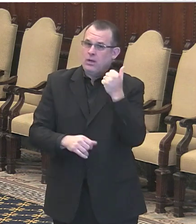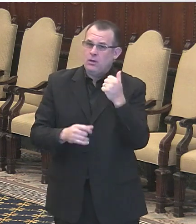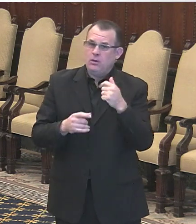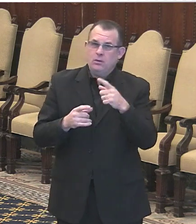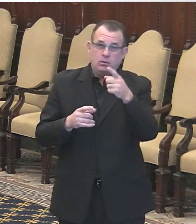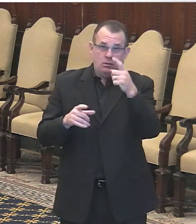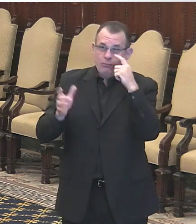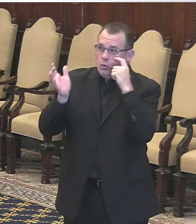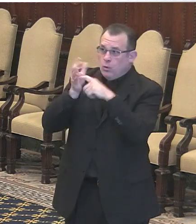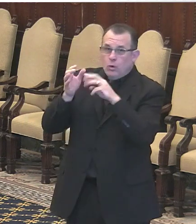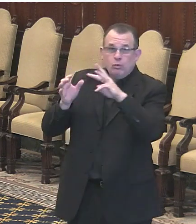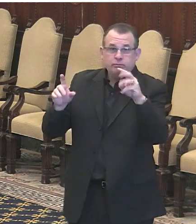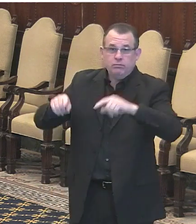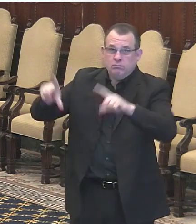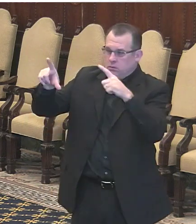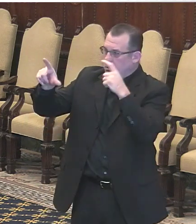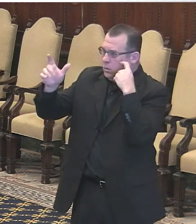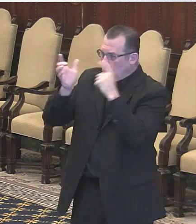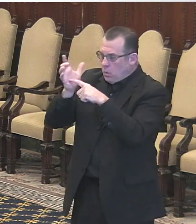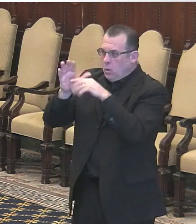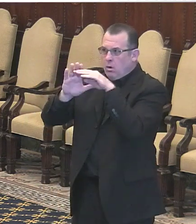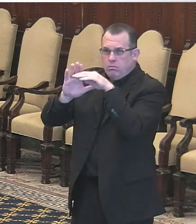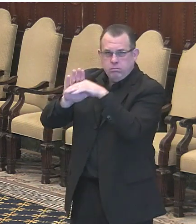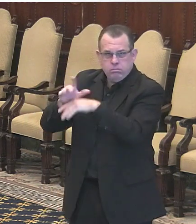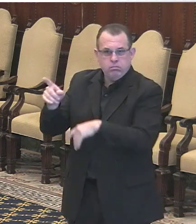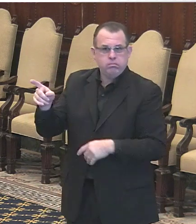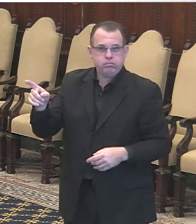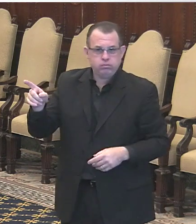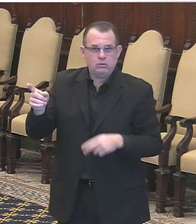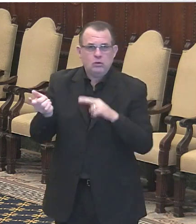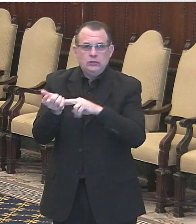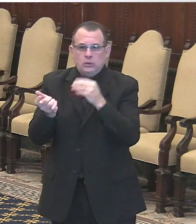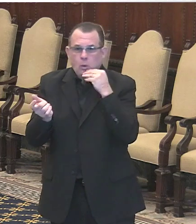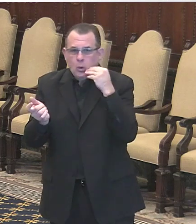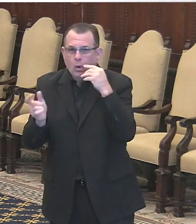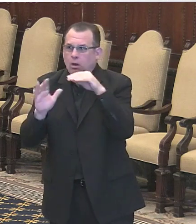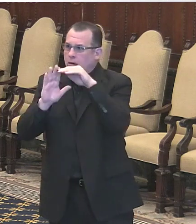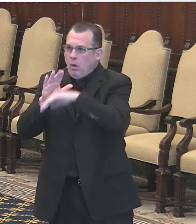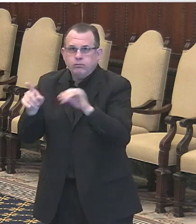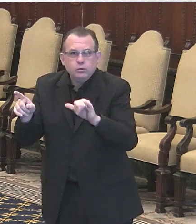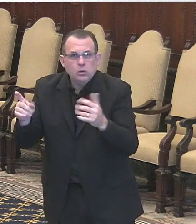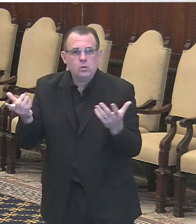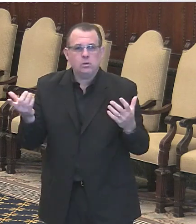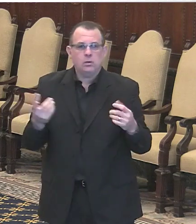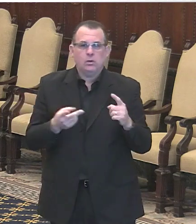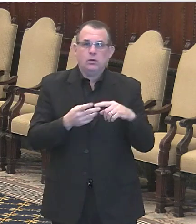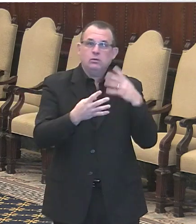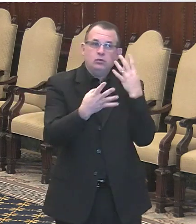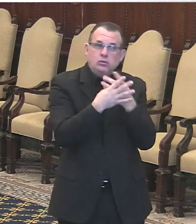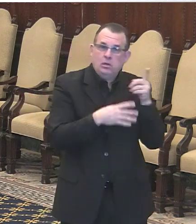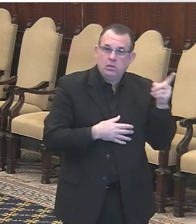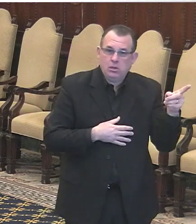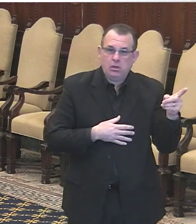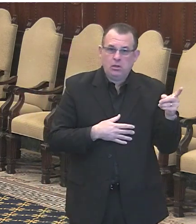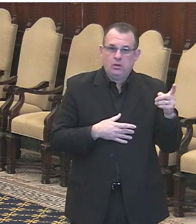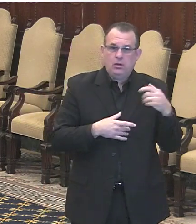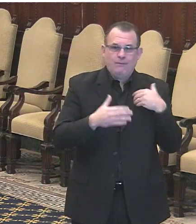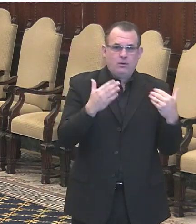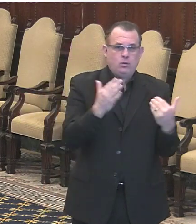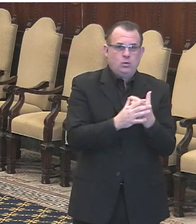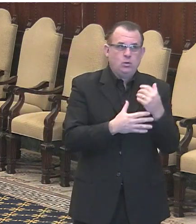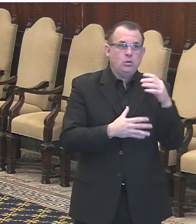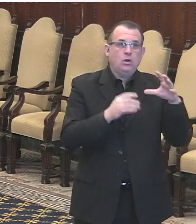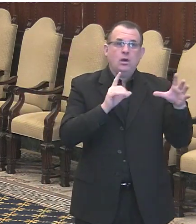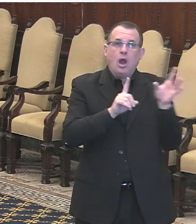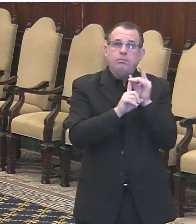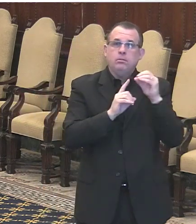in nursing home residents, and that trend is clearly downward there as well. And in the city's jail, we have 0 new cases to report inmates since